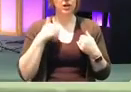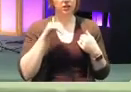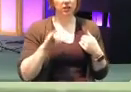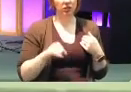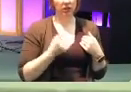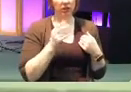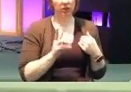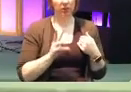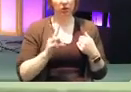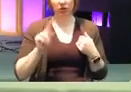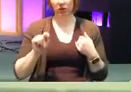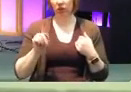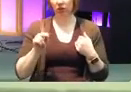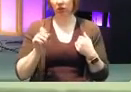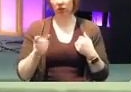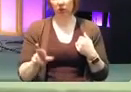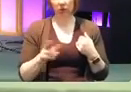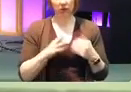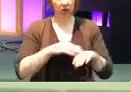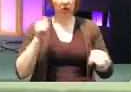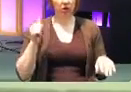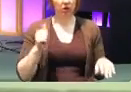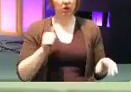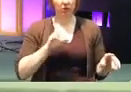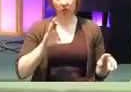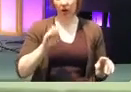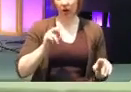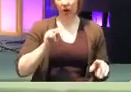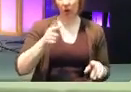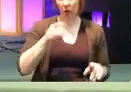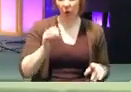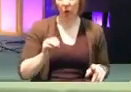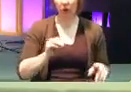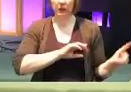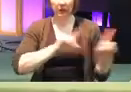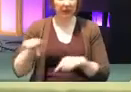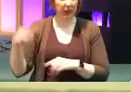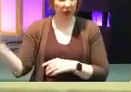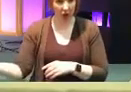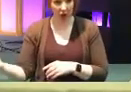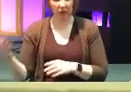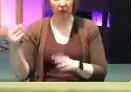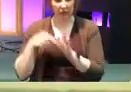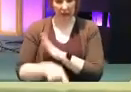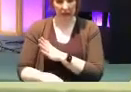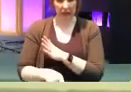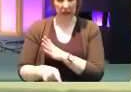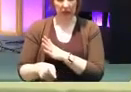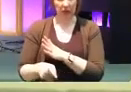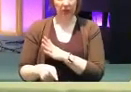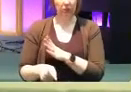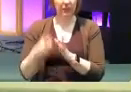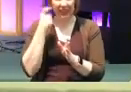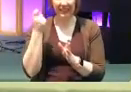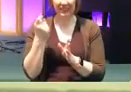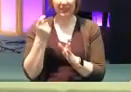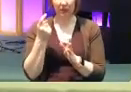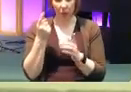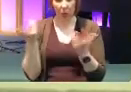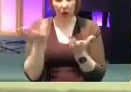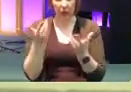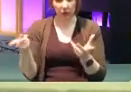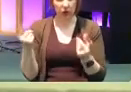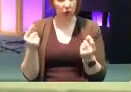J.W. Tucker, a missionary that was called to the Congo, that went there and was ultimately killed in Congo because of what he was